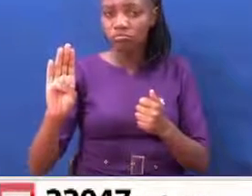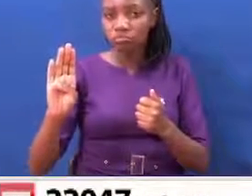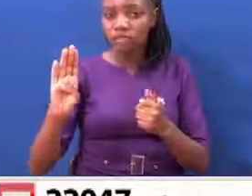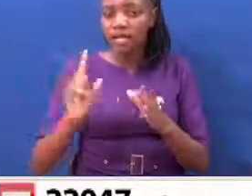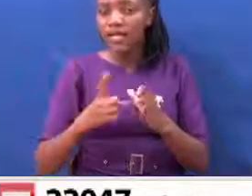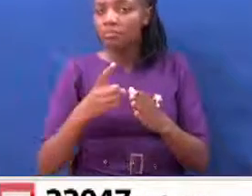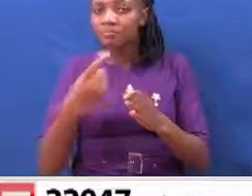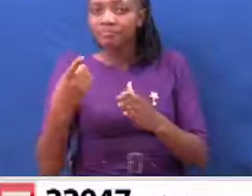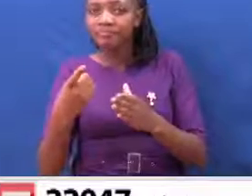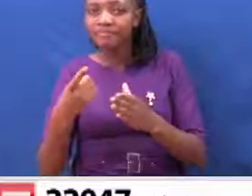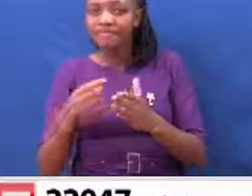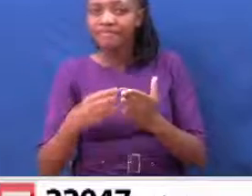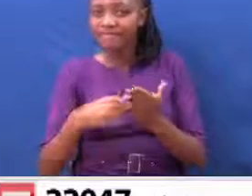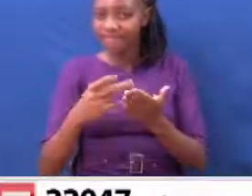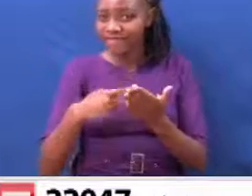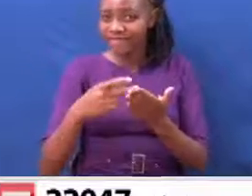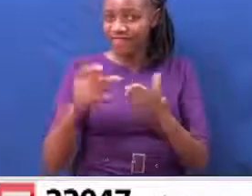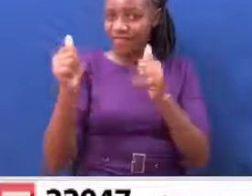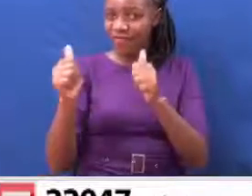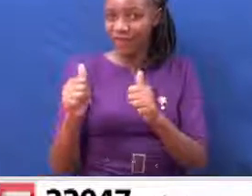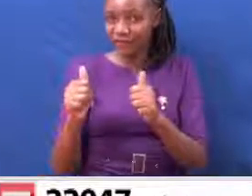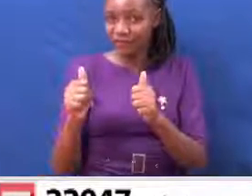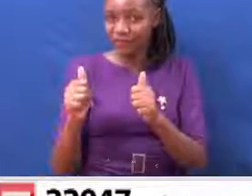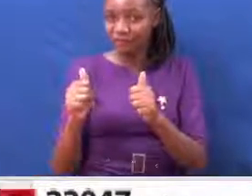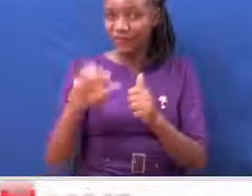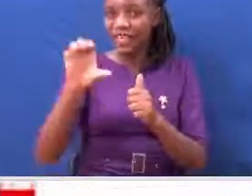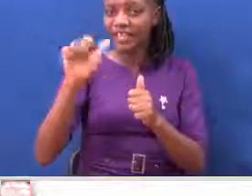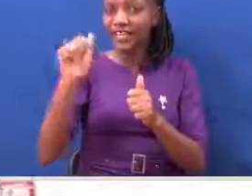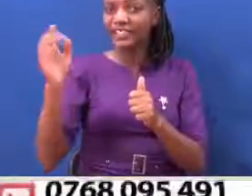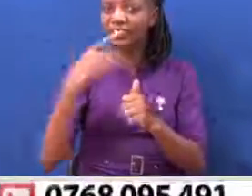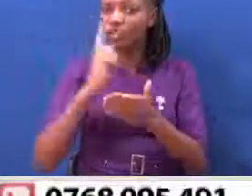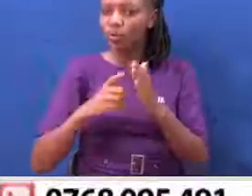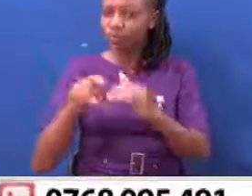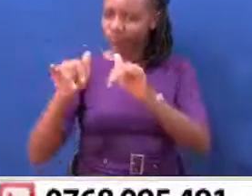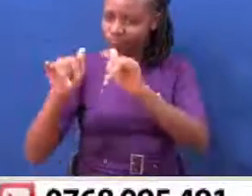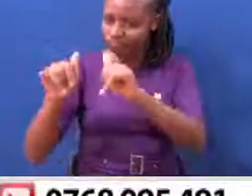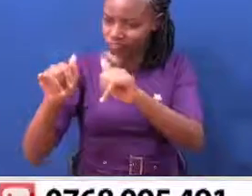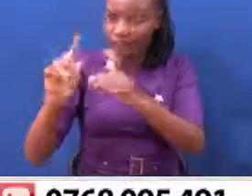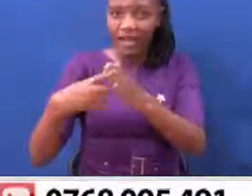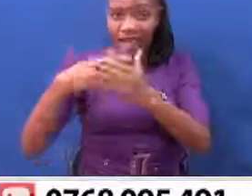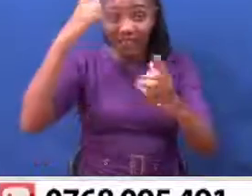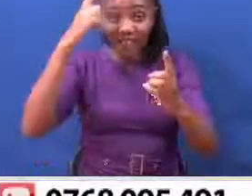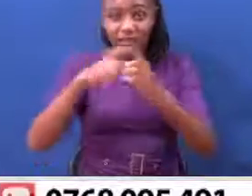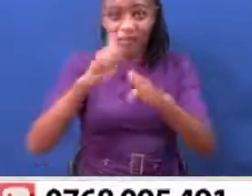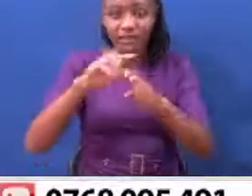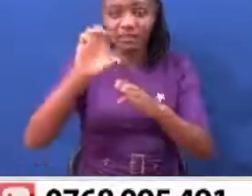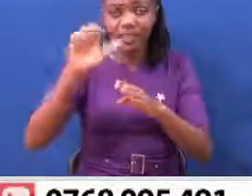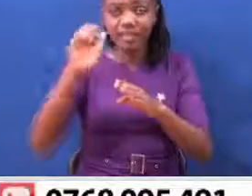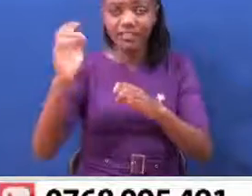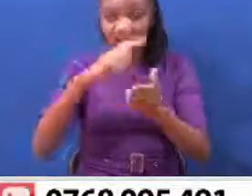they have been told by EACC to keep it aside, so they are not touching those ones until EACC